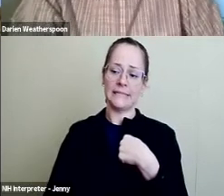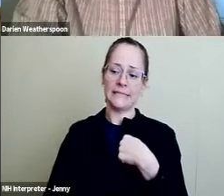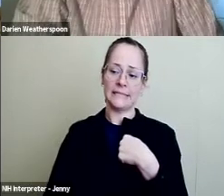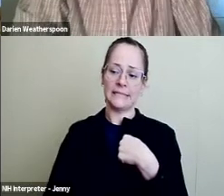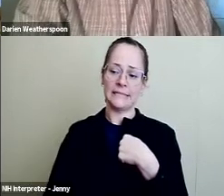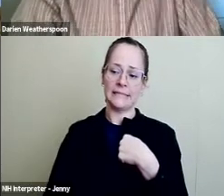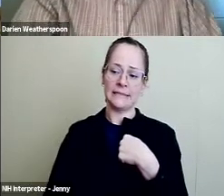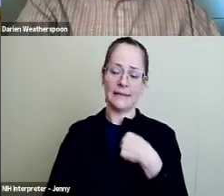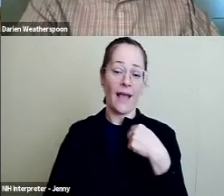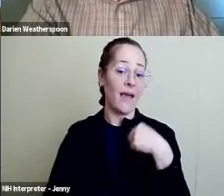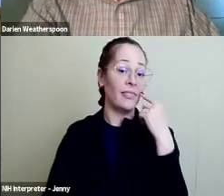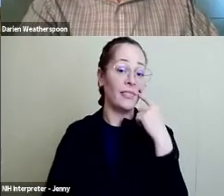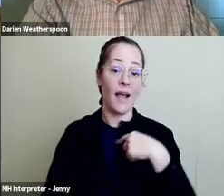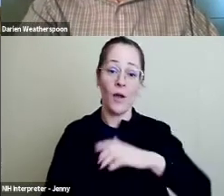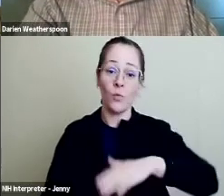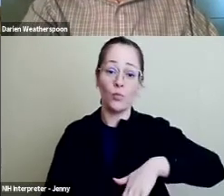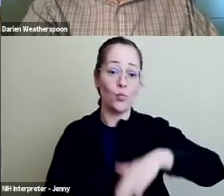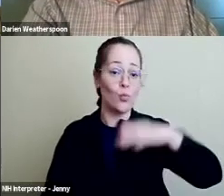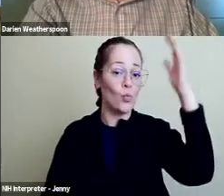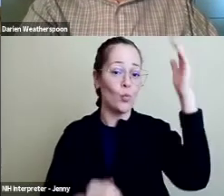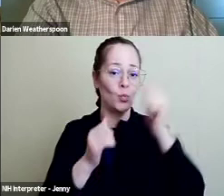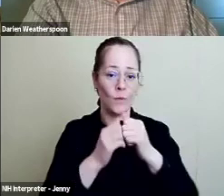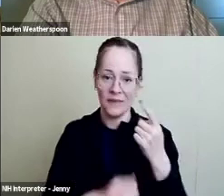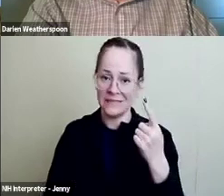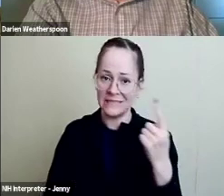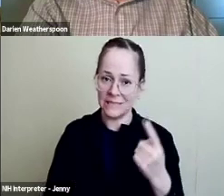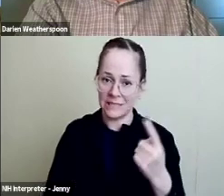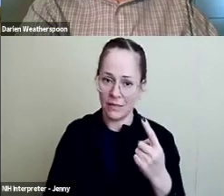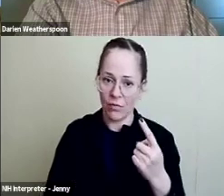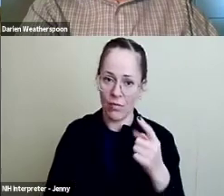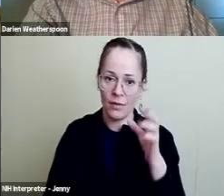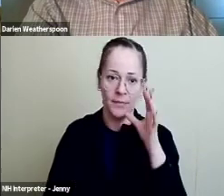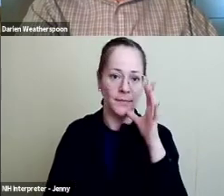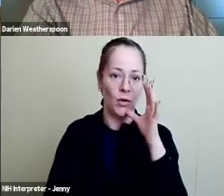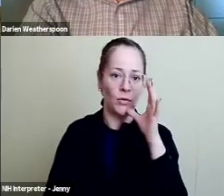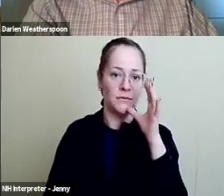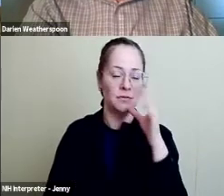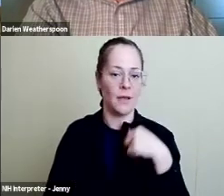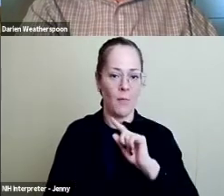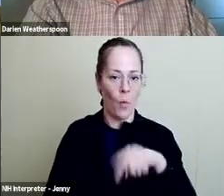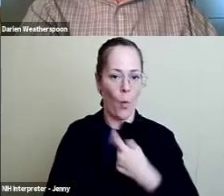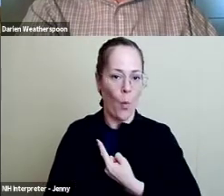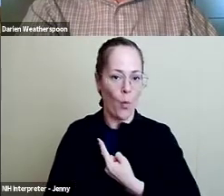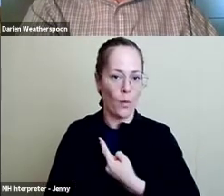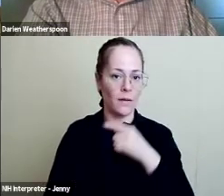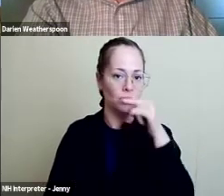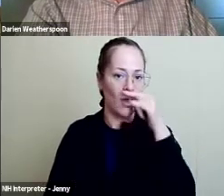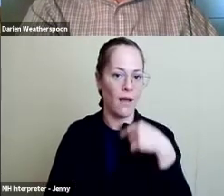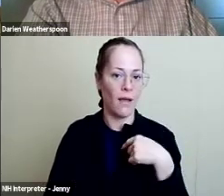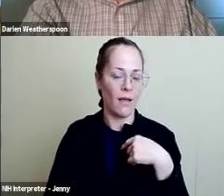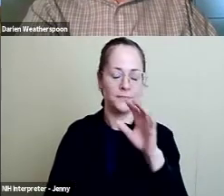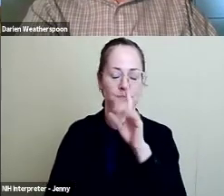growing up in a single parent home as the oldest child, I think I